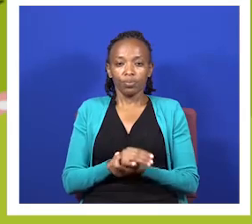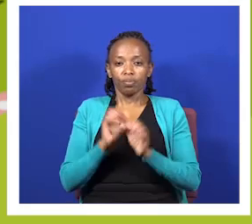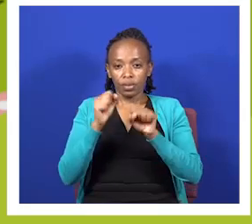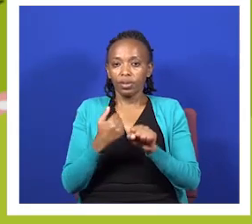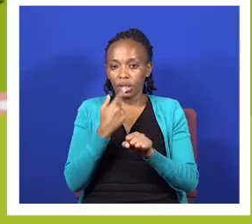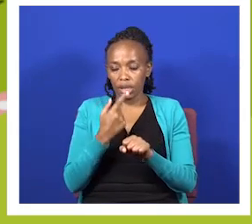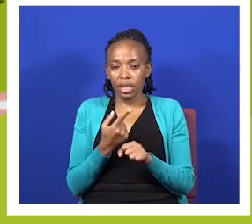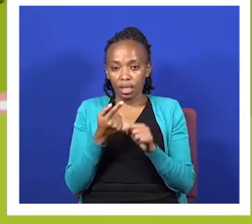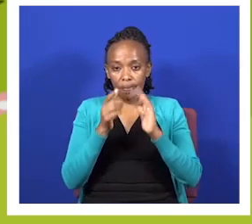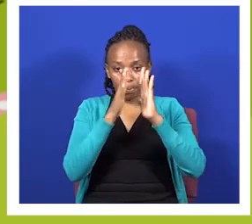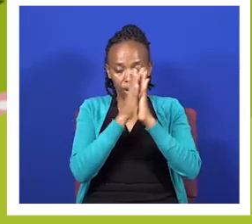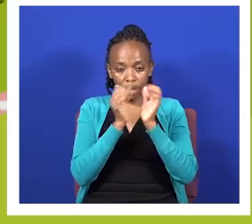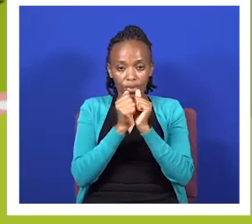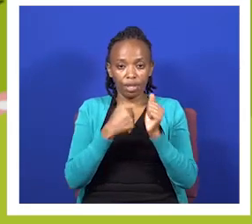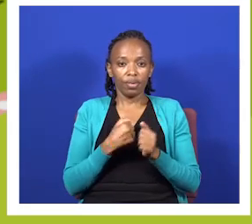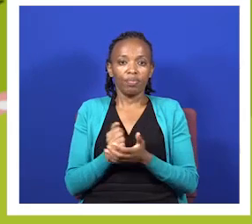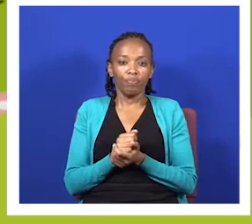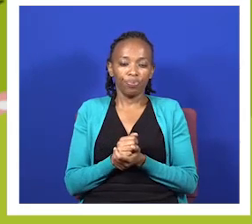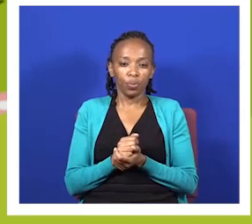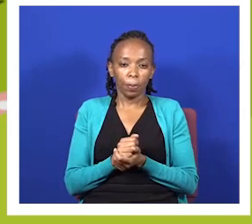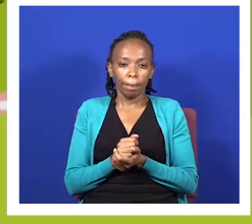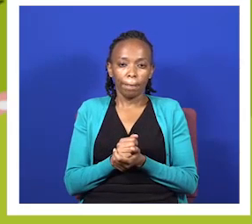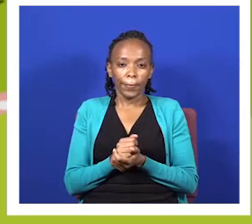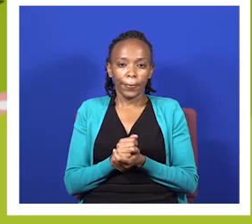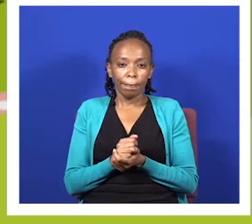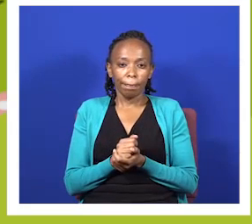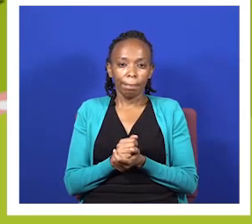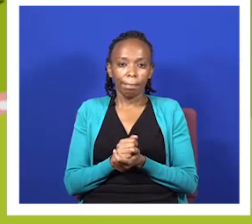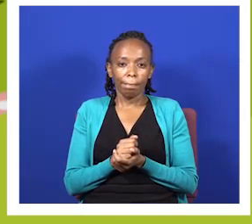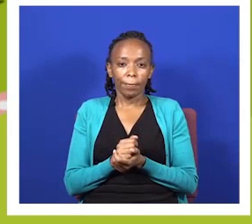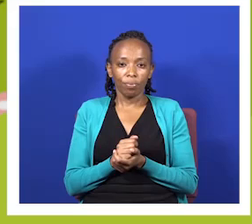Can you say this prayer with me? Yes.